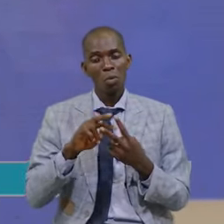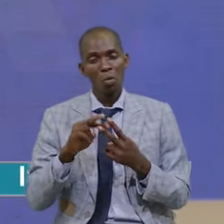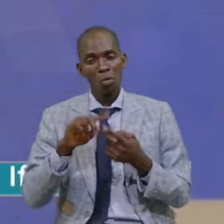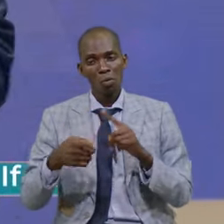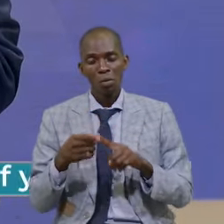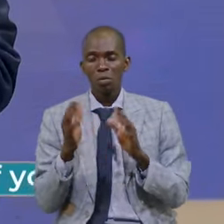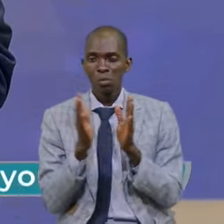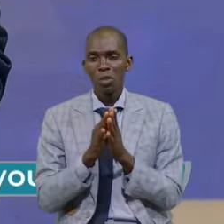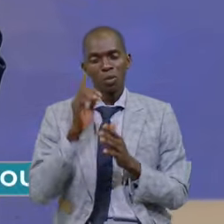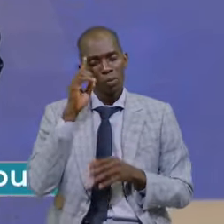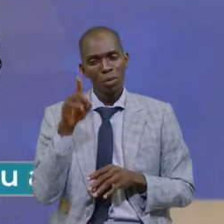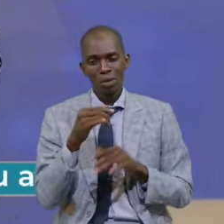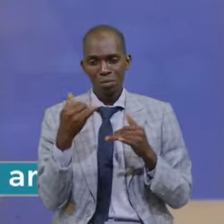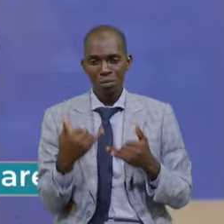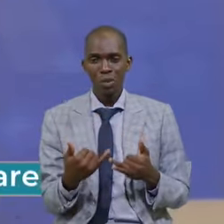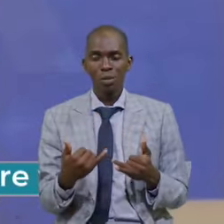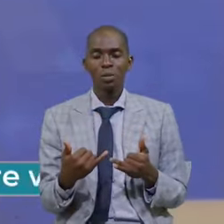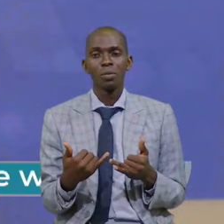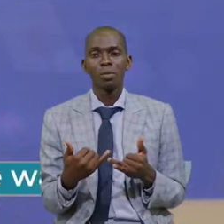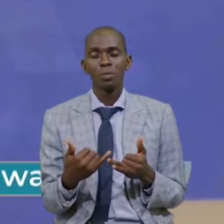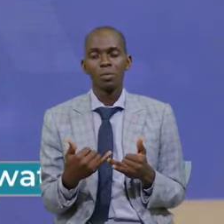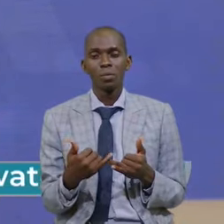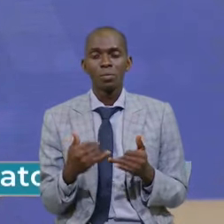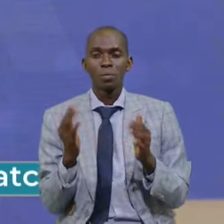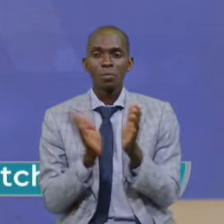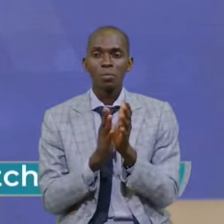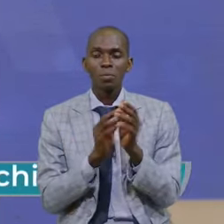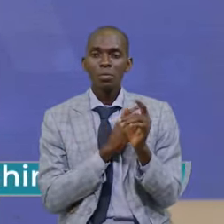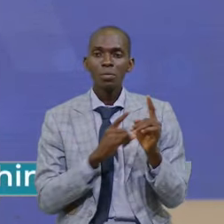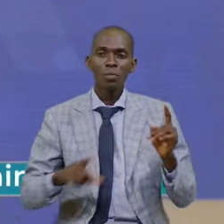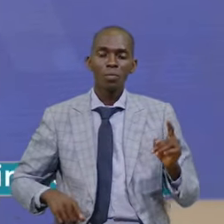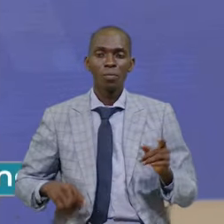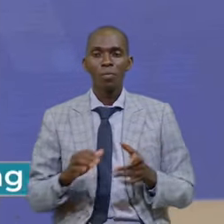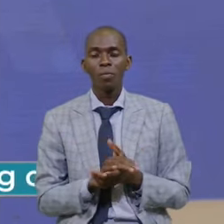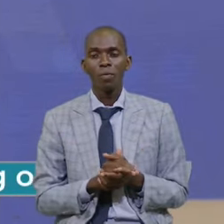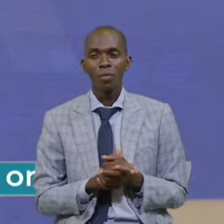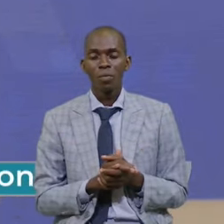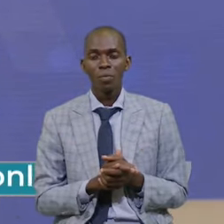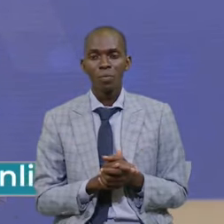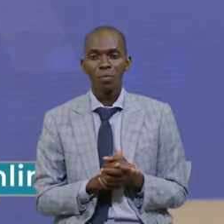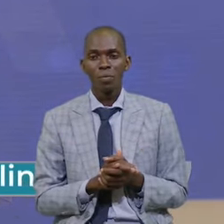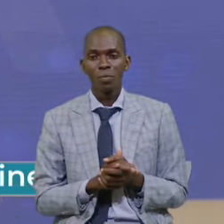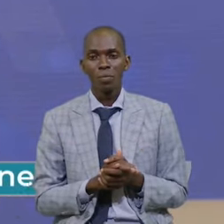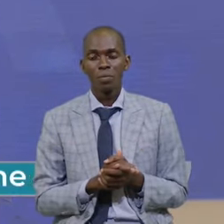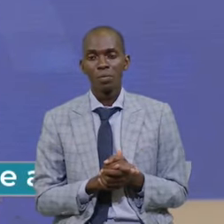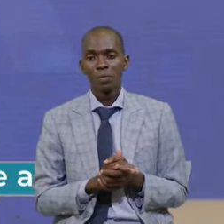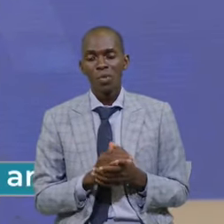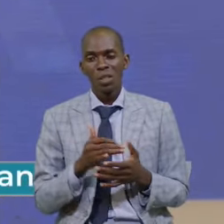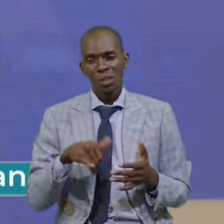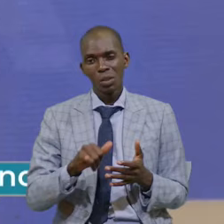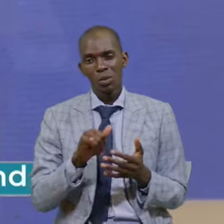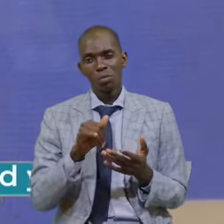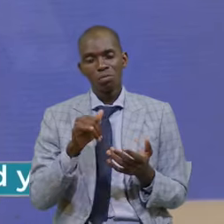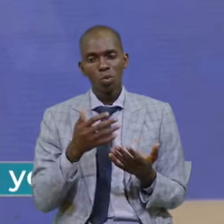bless you. Praise the Lord. I'm waiting for the middle. If you are finished,